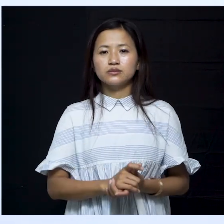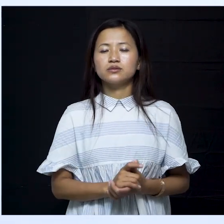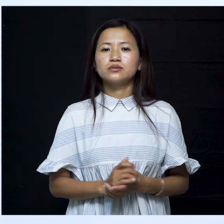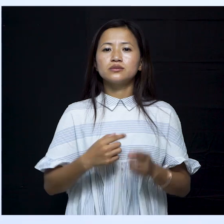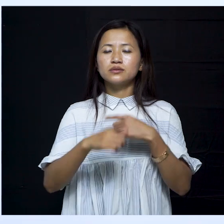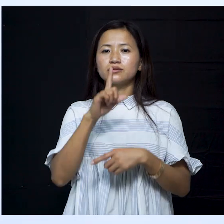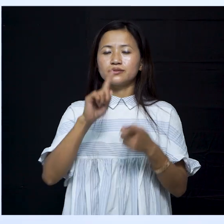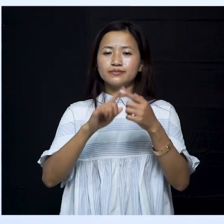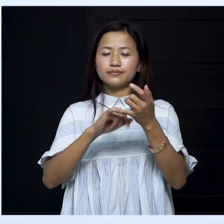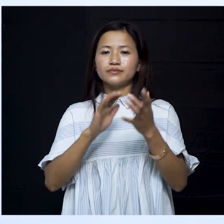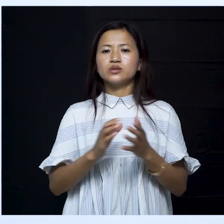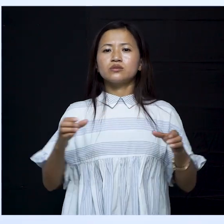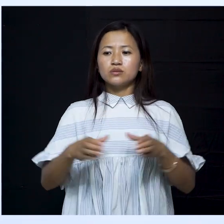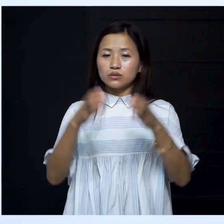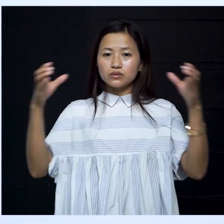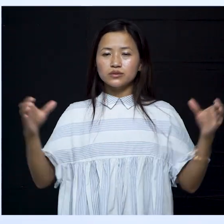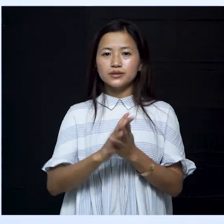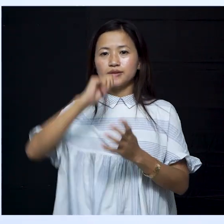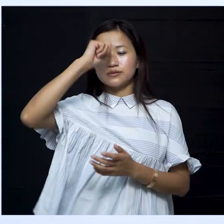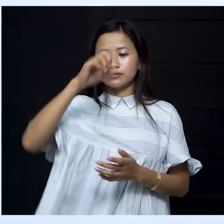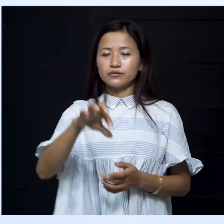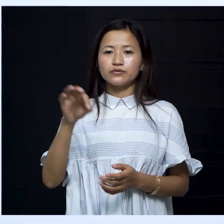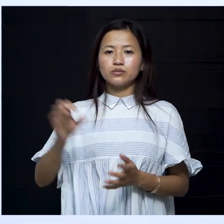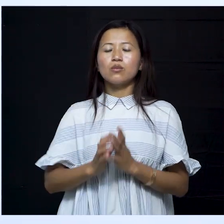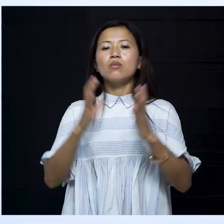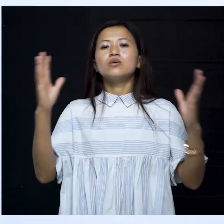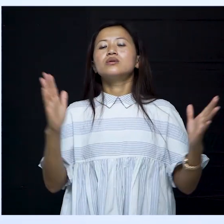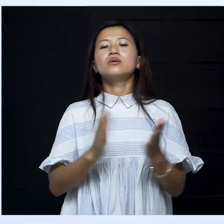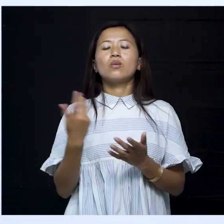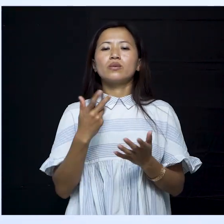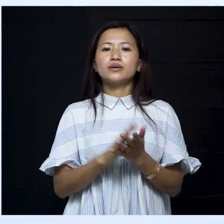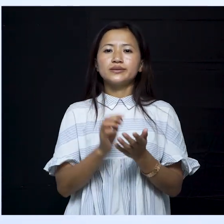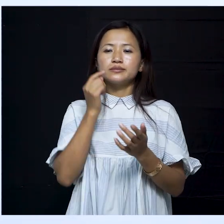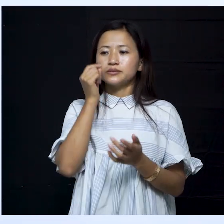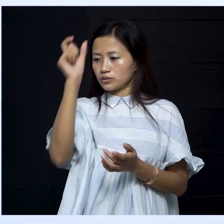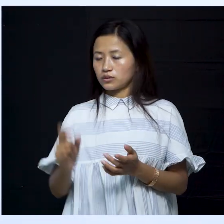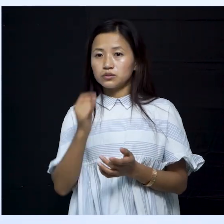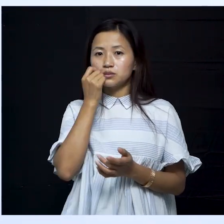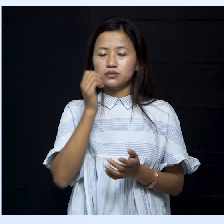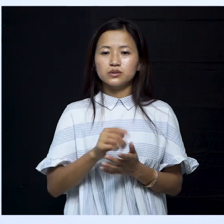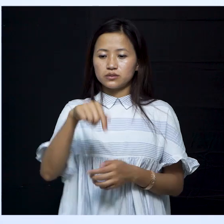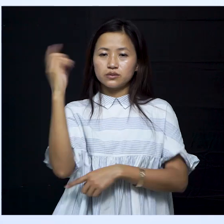this lesson, that is Toasted English. We are going to find out more about what R.K. Narayan has to say, but for